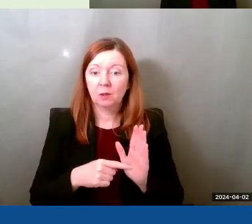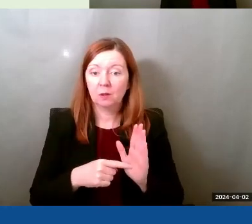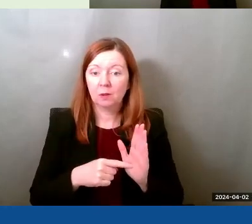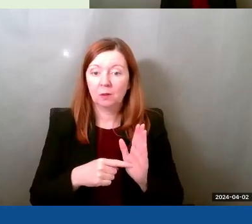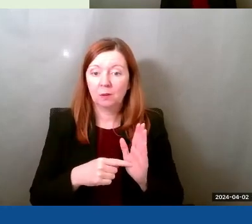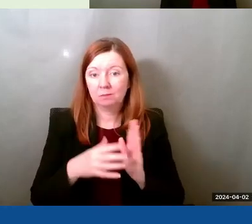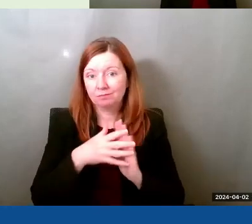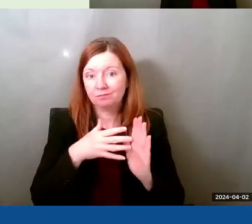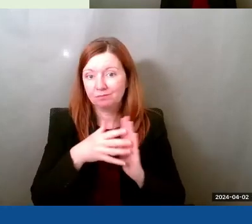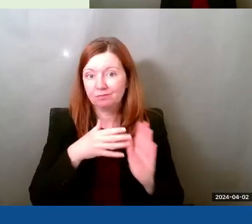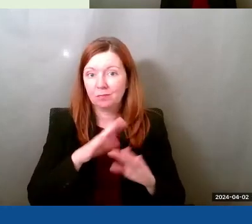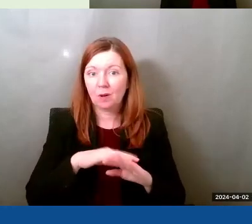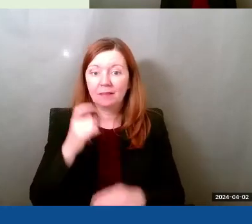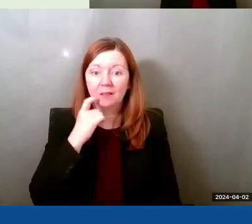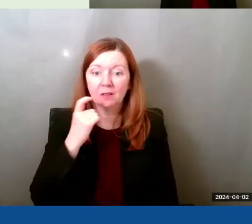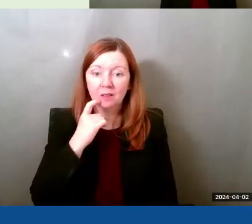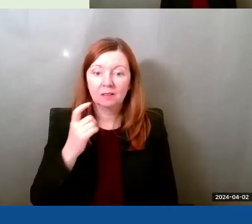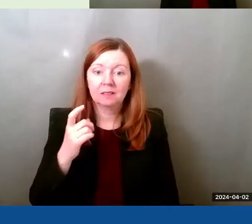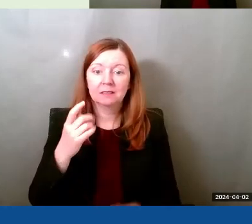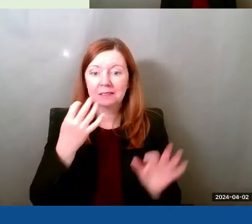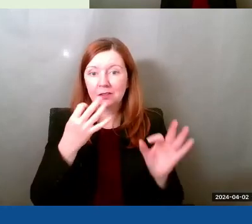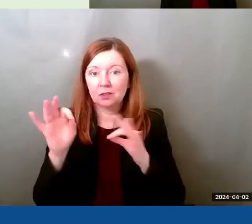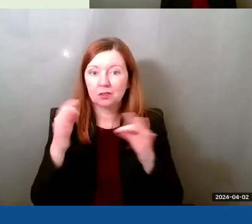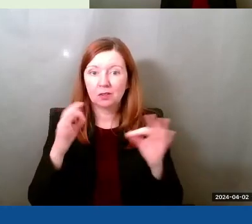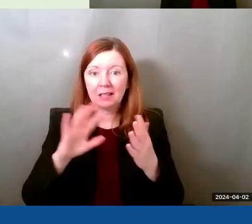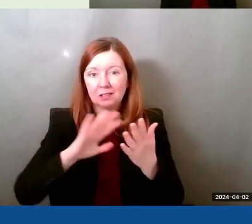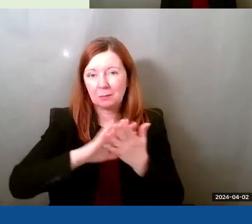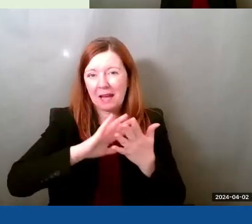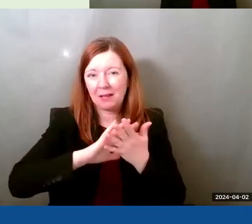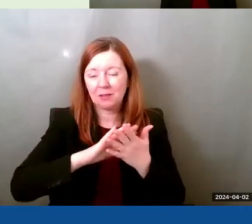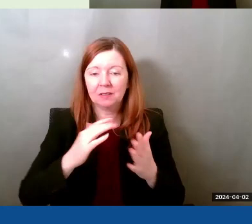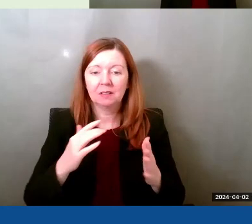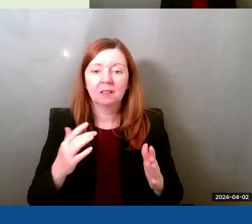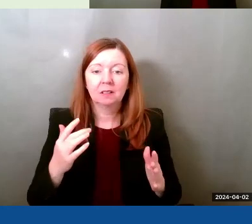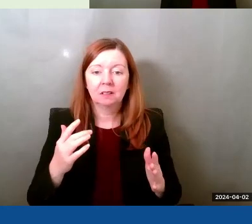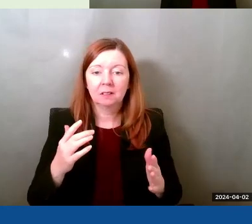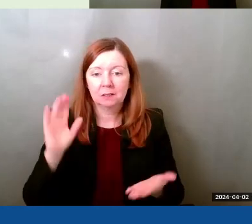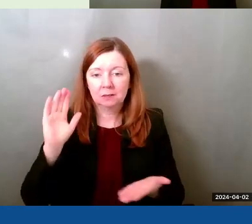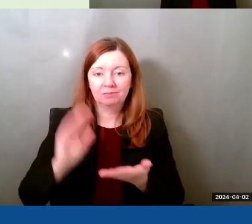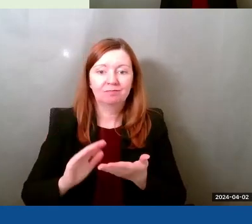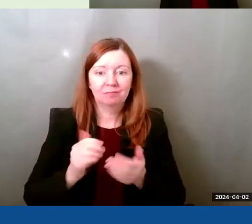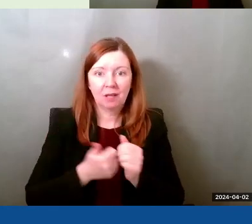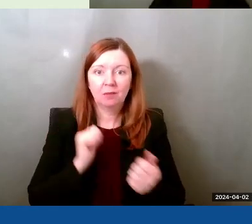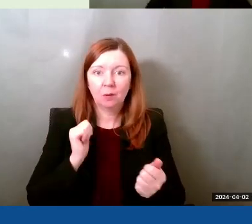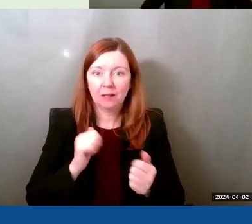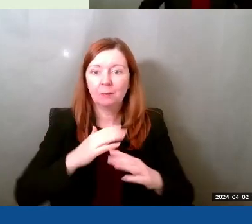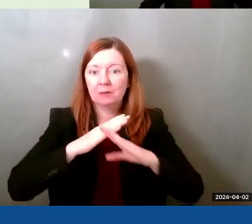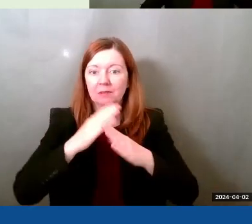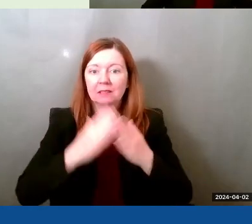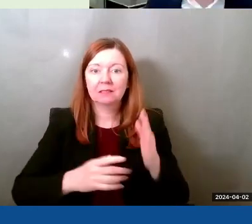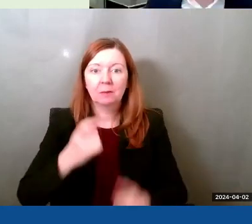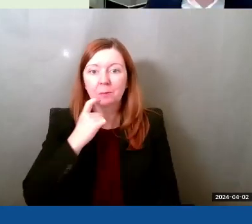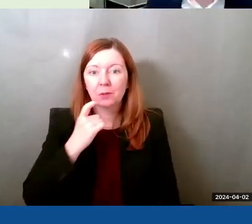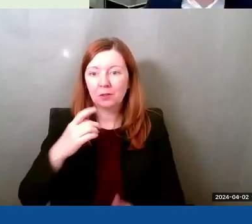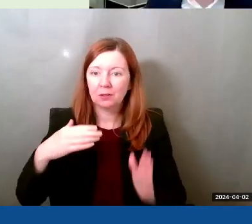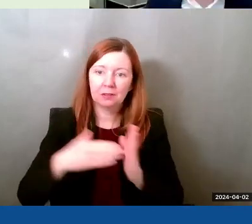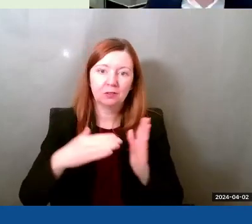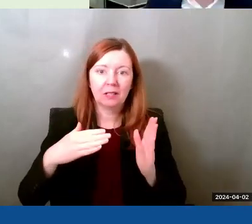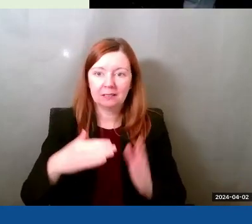glass. So it's so-called distraction patterning. So we can avoid and prevent some of the bird strikes